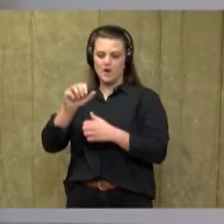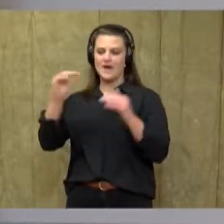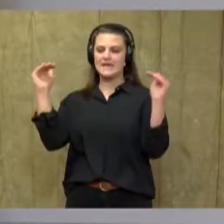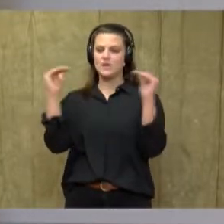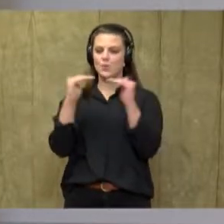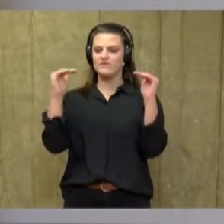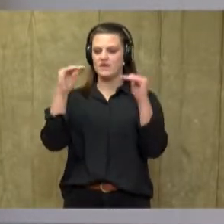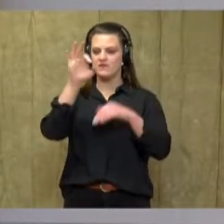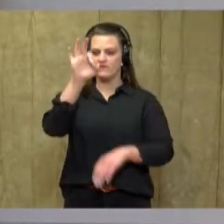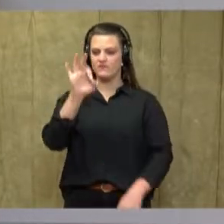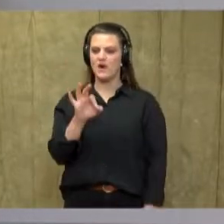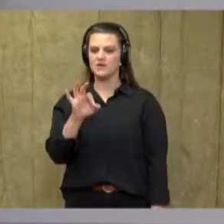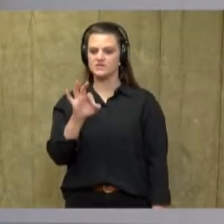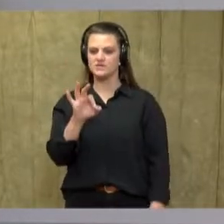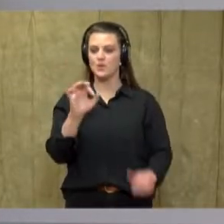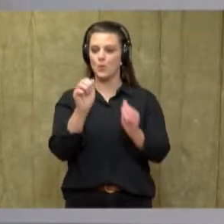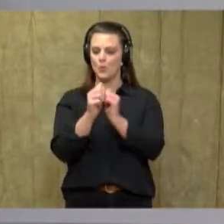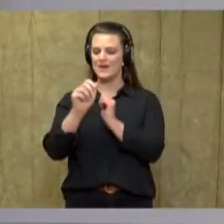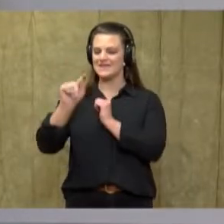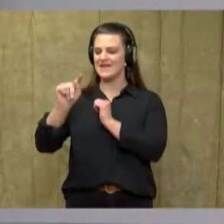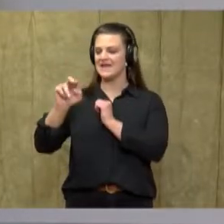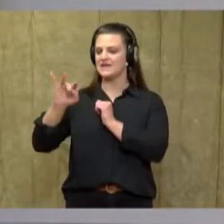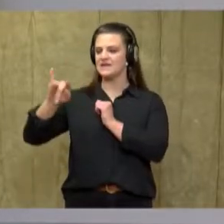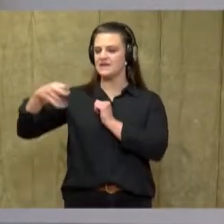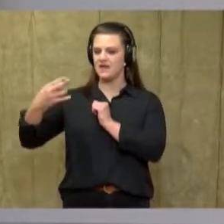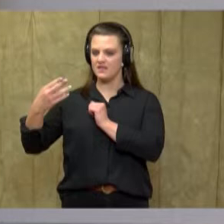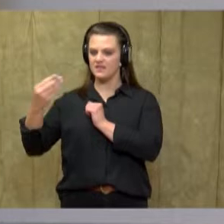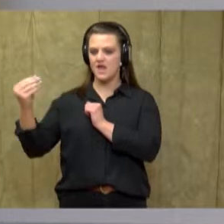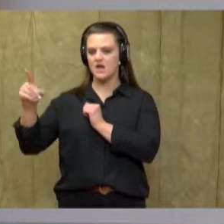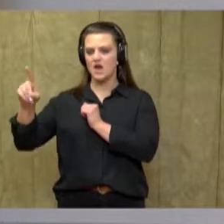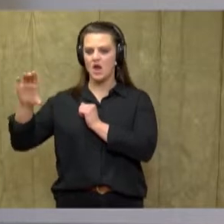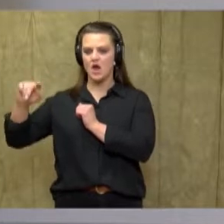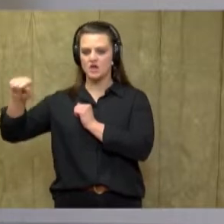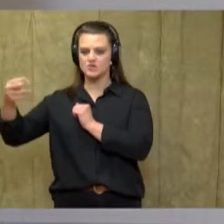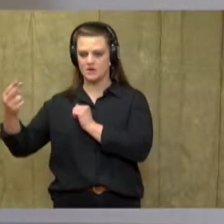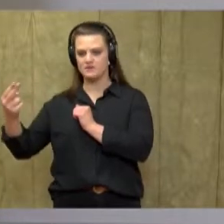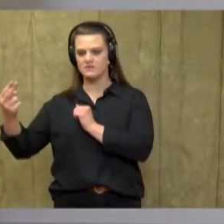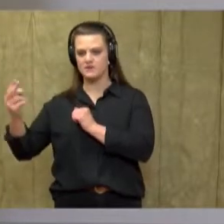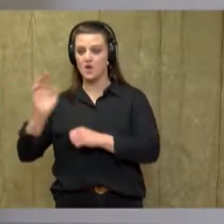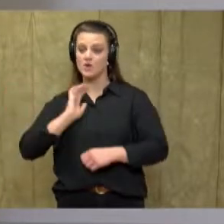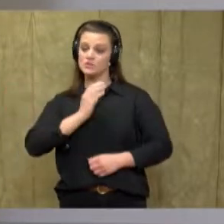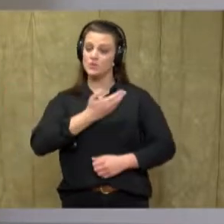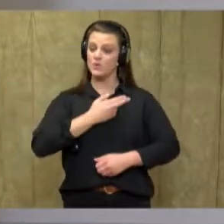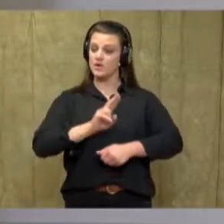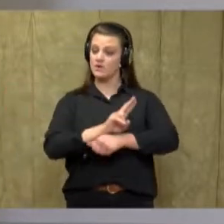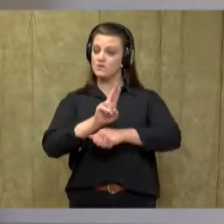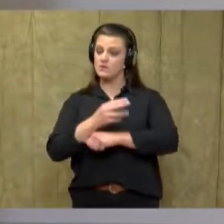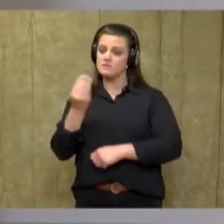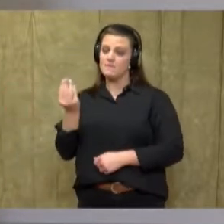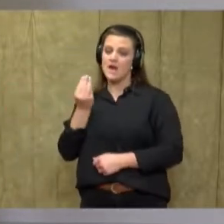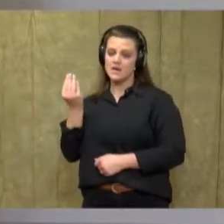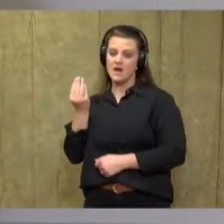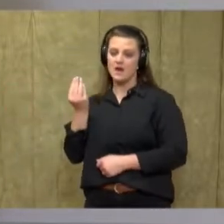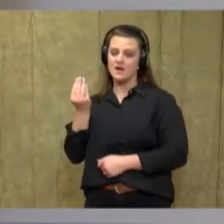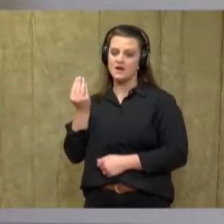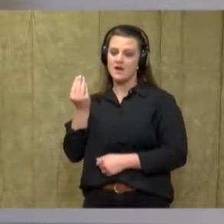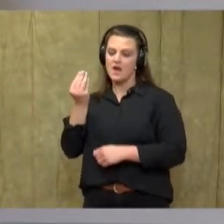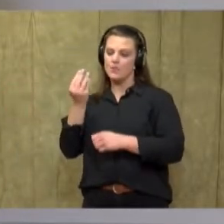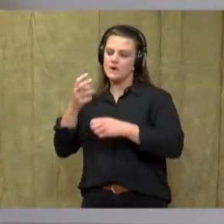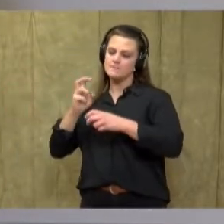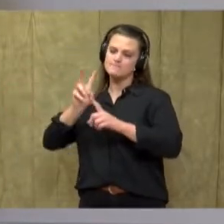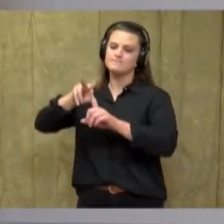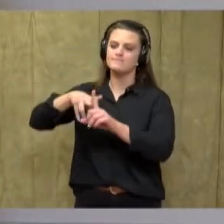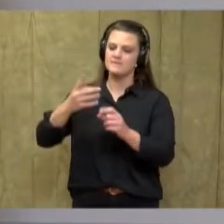equivalent fractions with tenths and hundredths. So we're going to use what we learned on Monday and we're going to take it a step